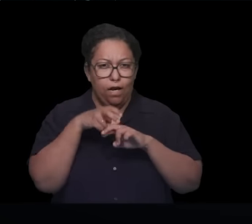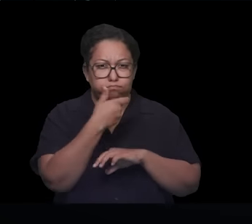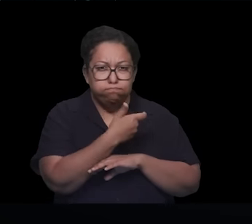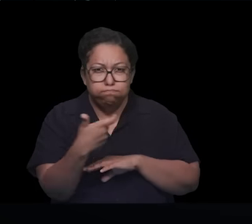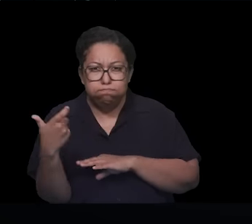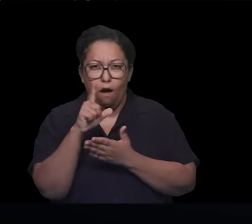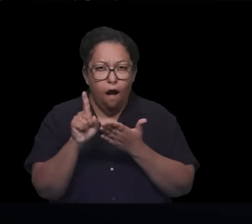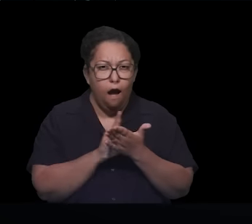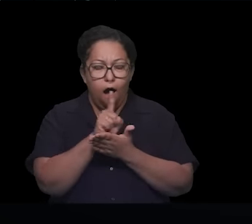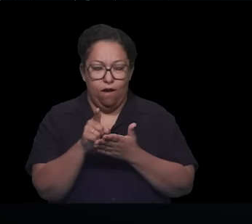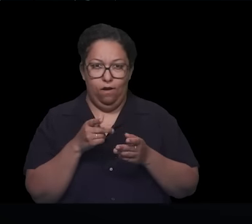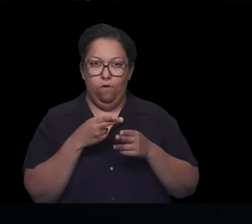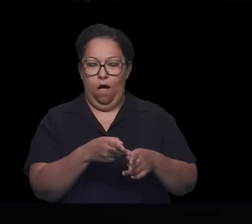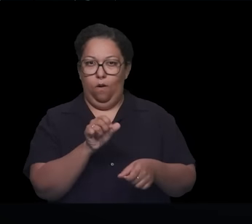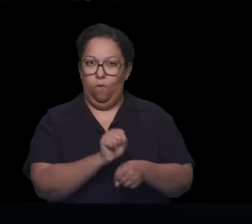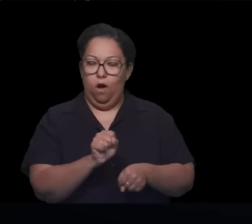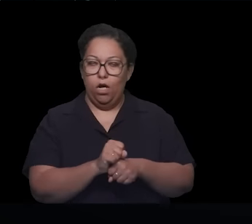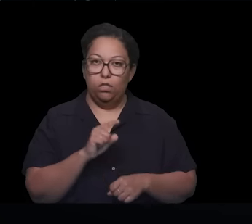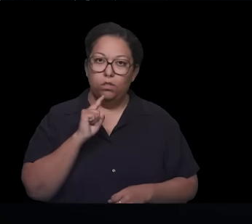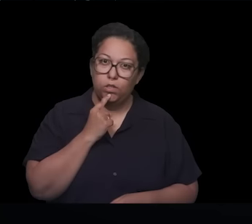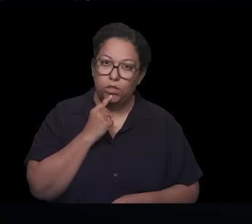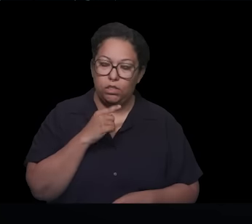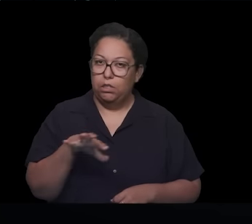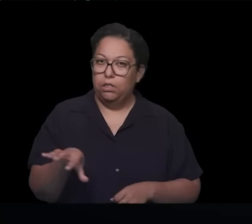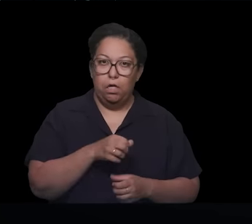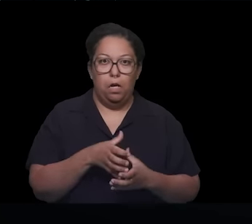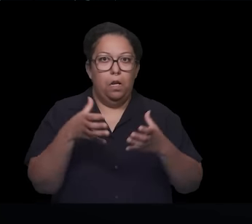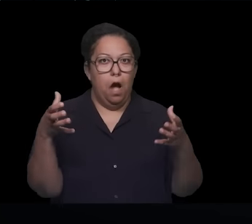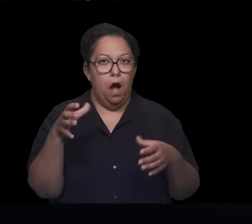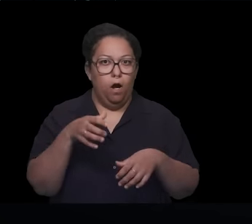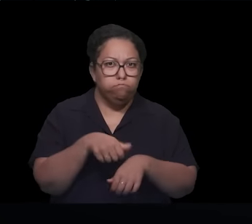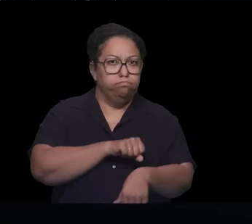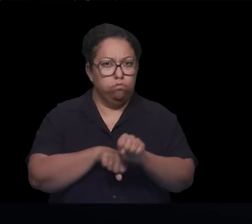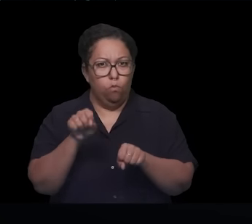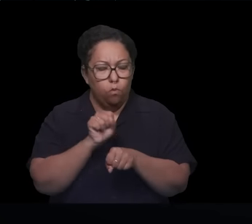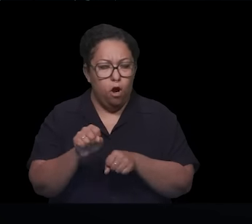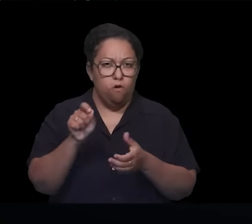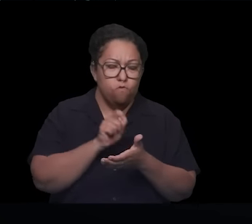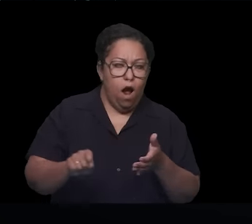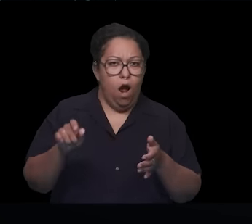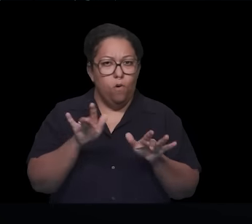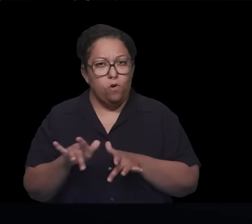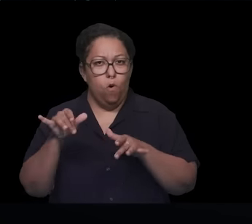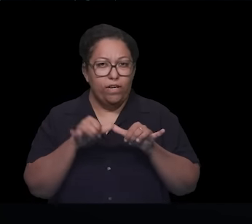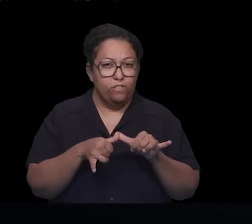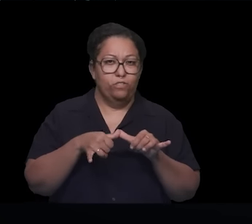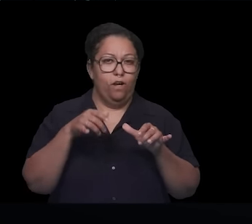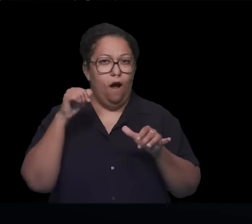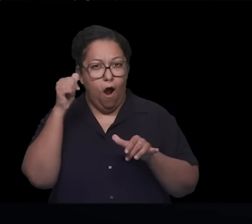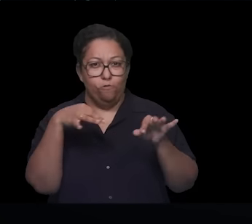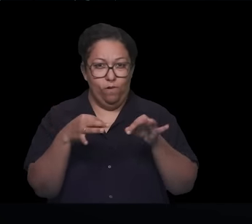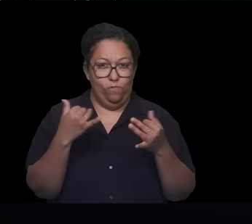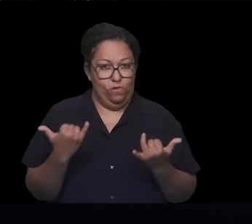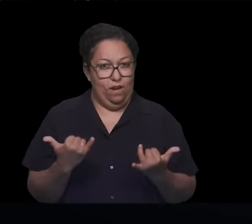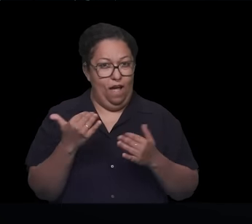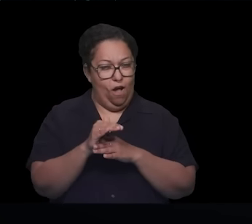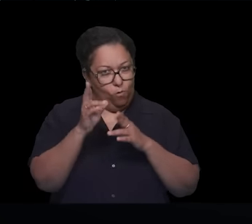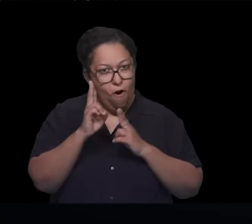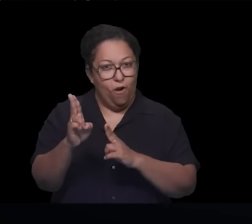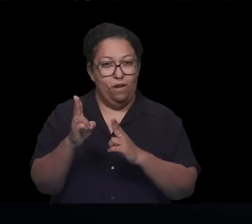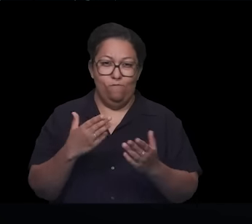movies, and call it work. Seriously, though, it does take a lot of actual work to write, record, and engineer the exceptional audio description we're